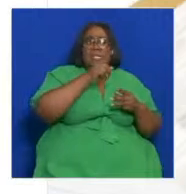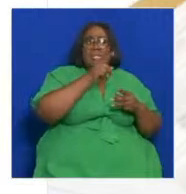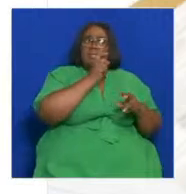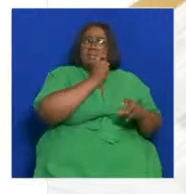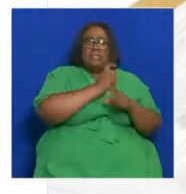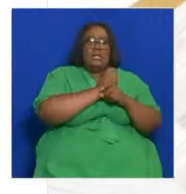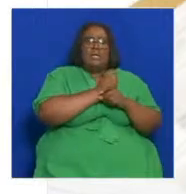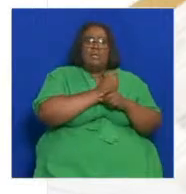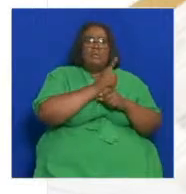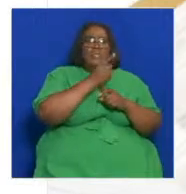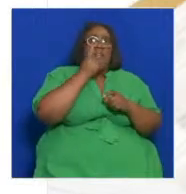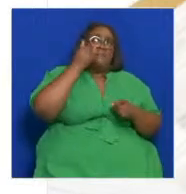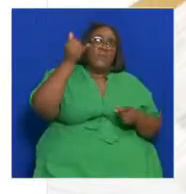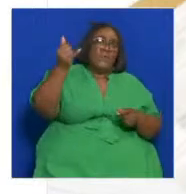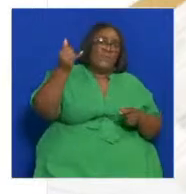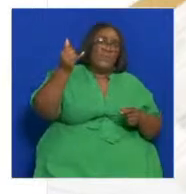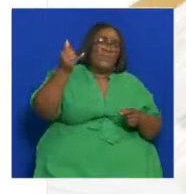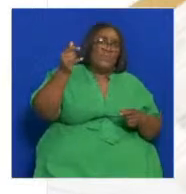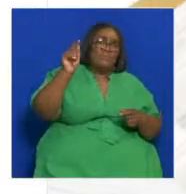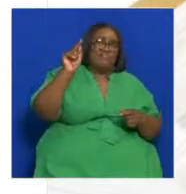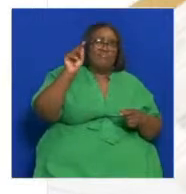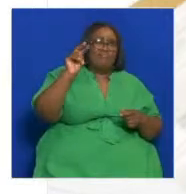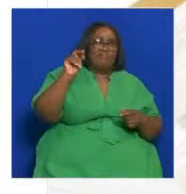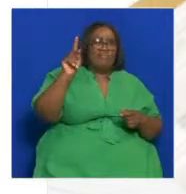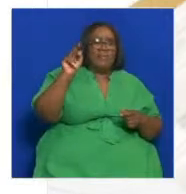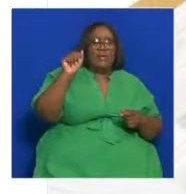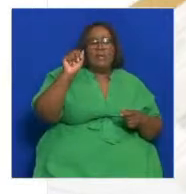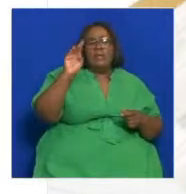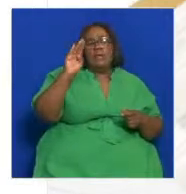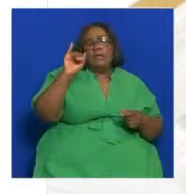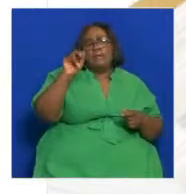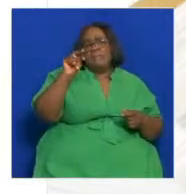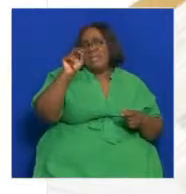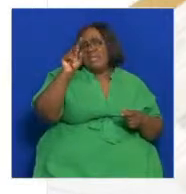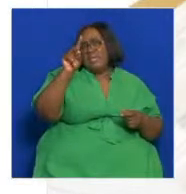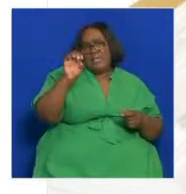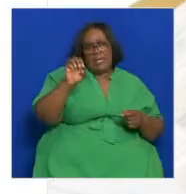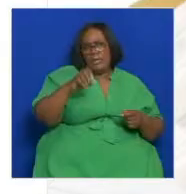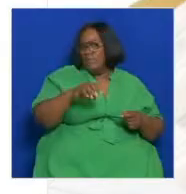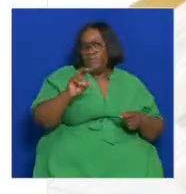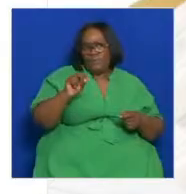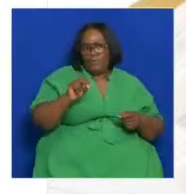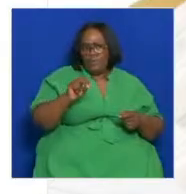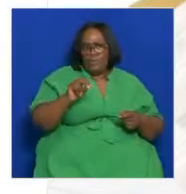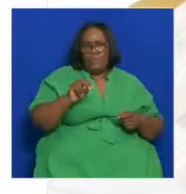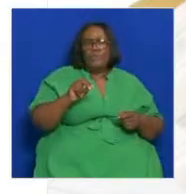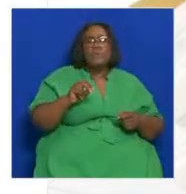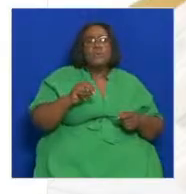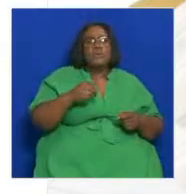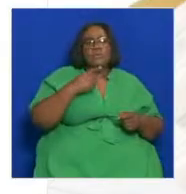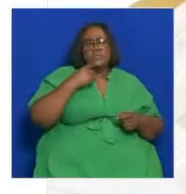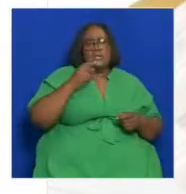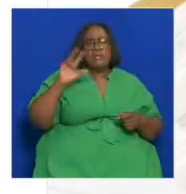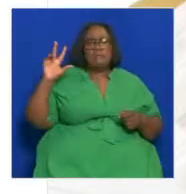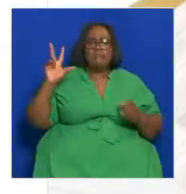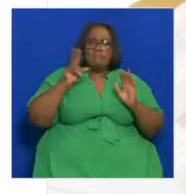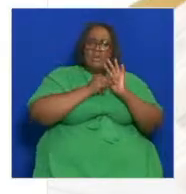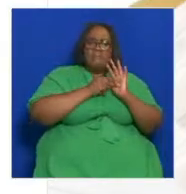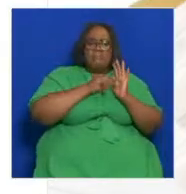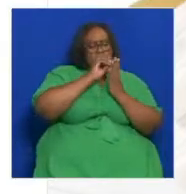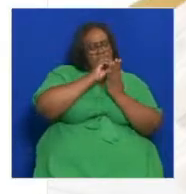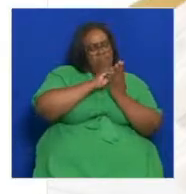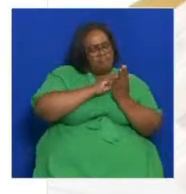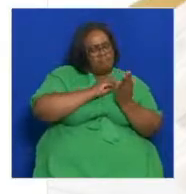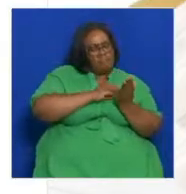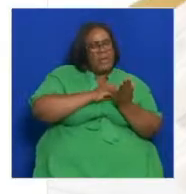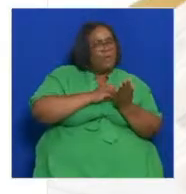called Mr. Nkabinde, deposed to an affidavit confirming that he never done so, and offered his